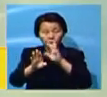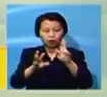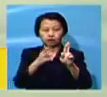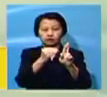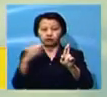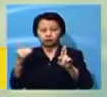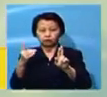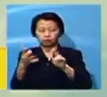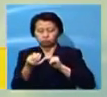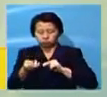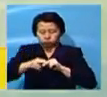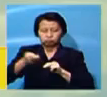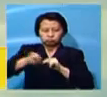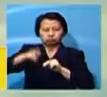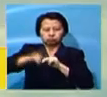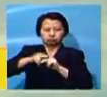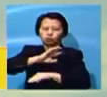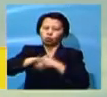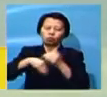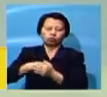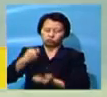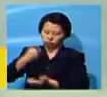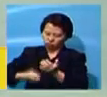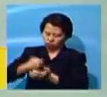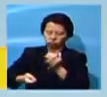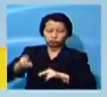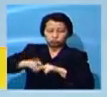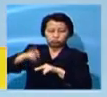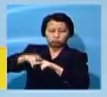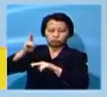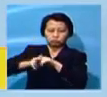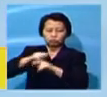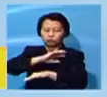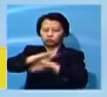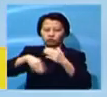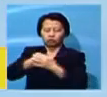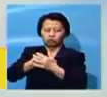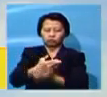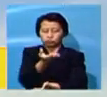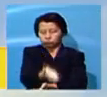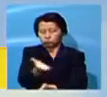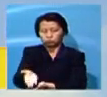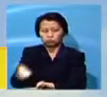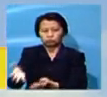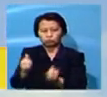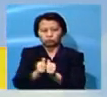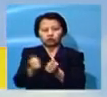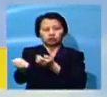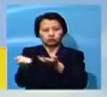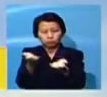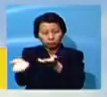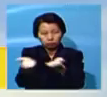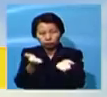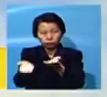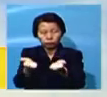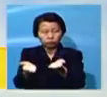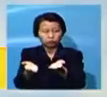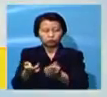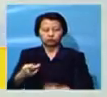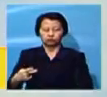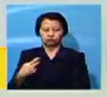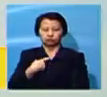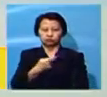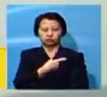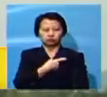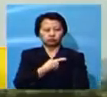increasing the overall cost of pricing of defence products and Services we need